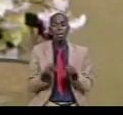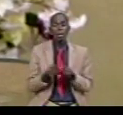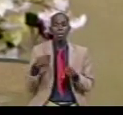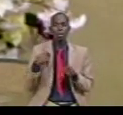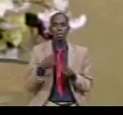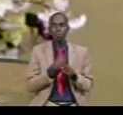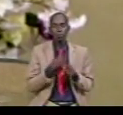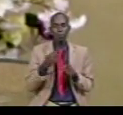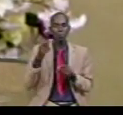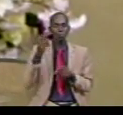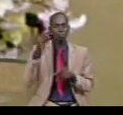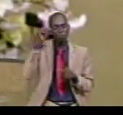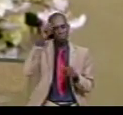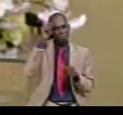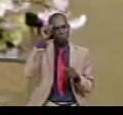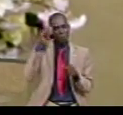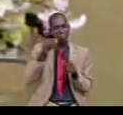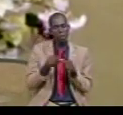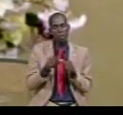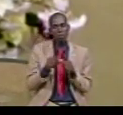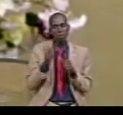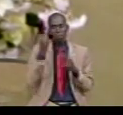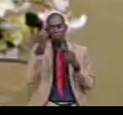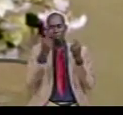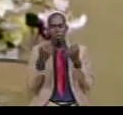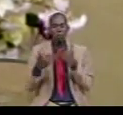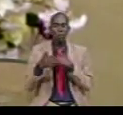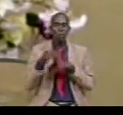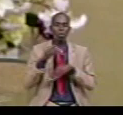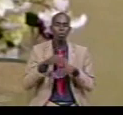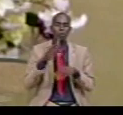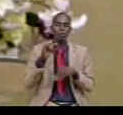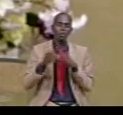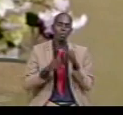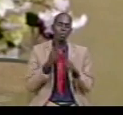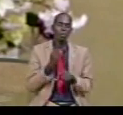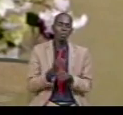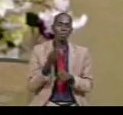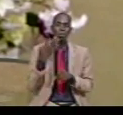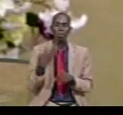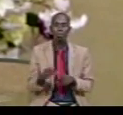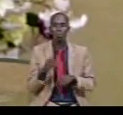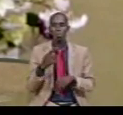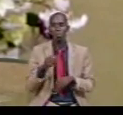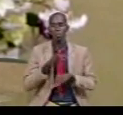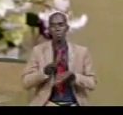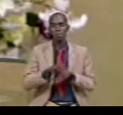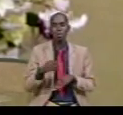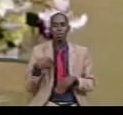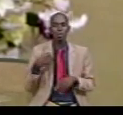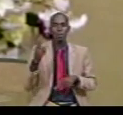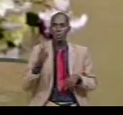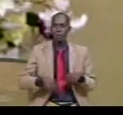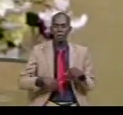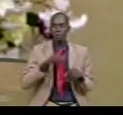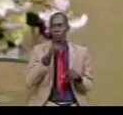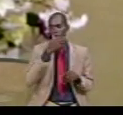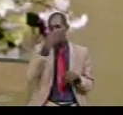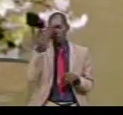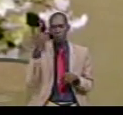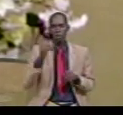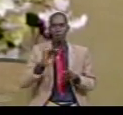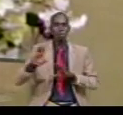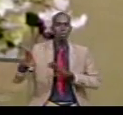years of ministry, we cannot but thank the Lord for the diverse testimonies of